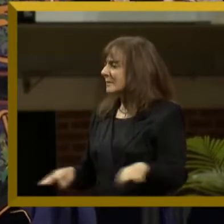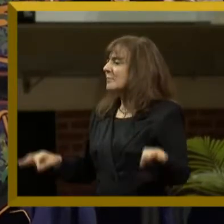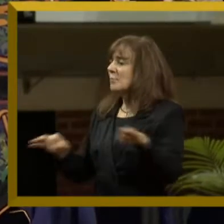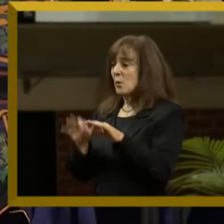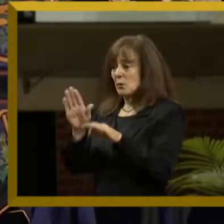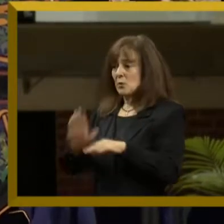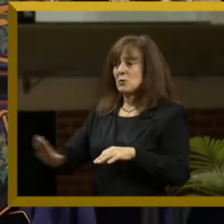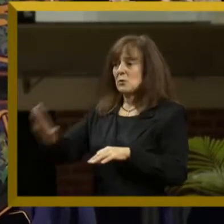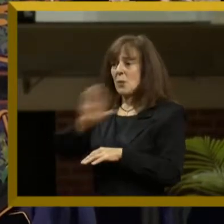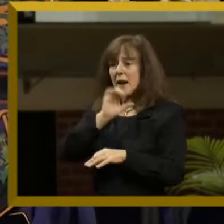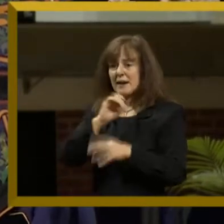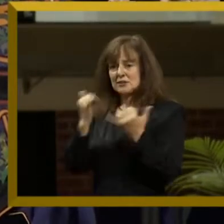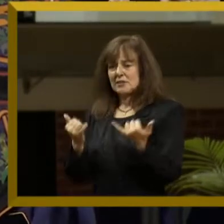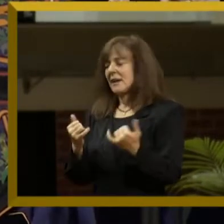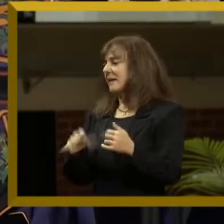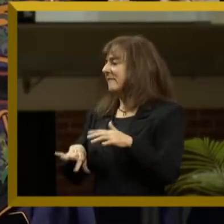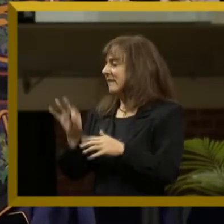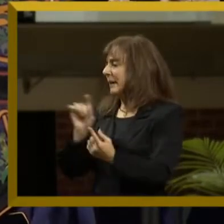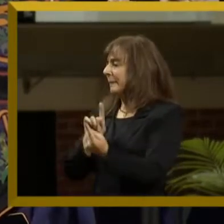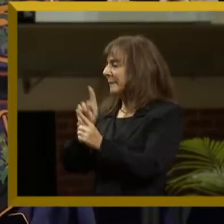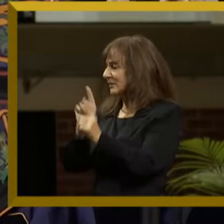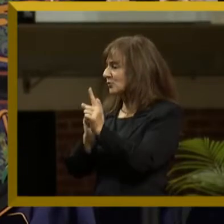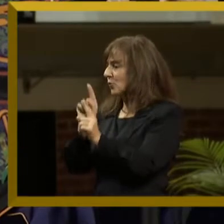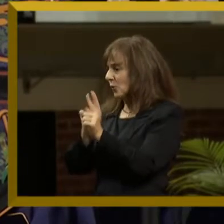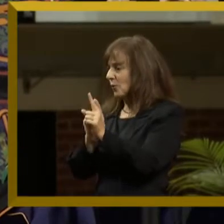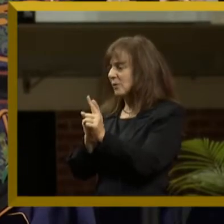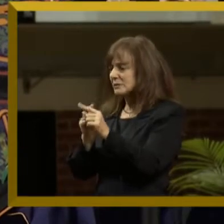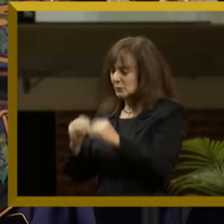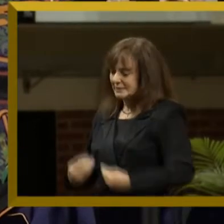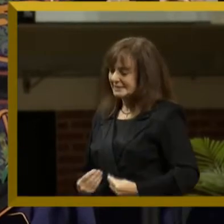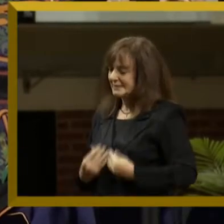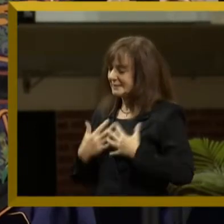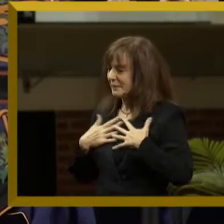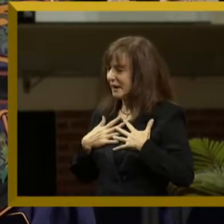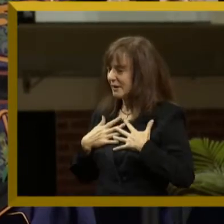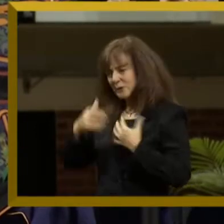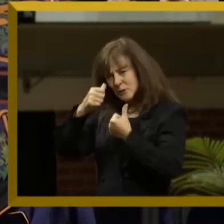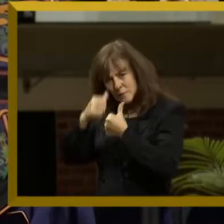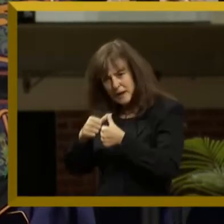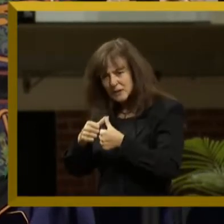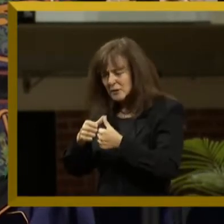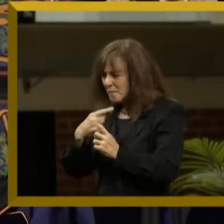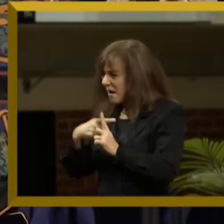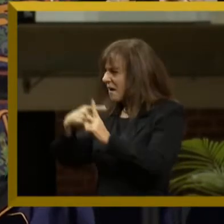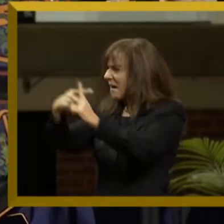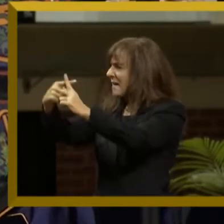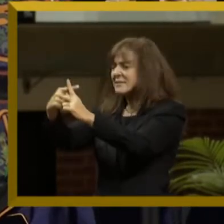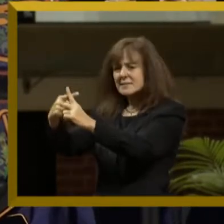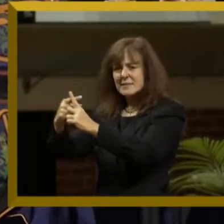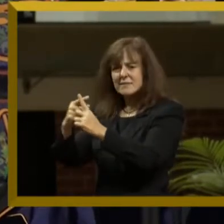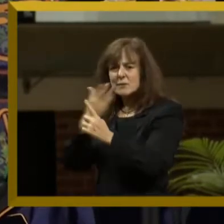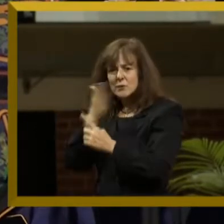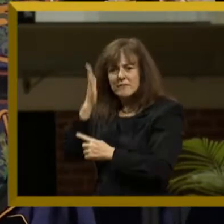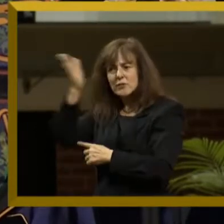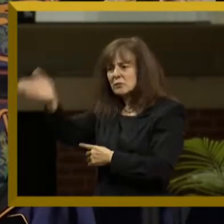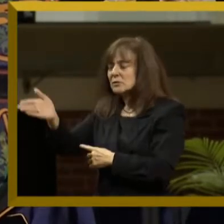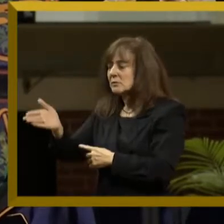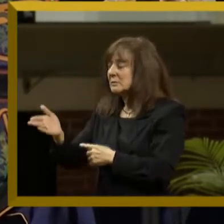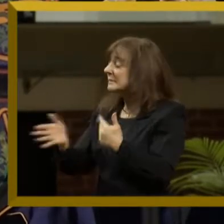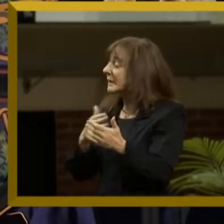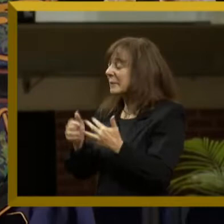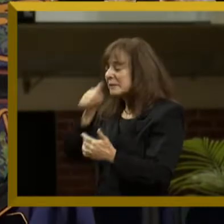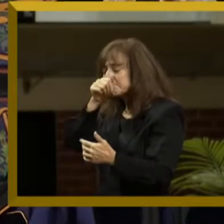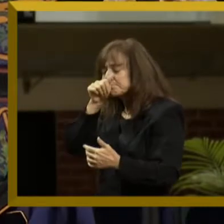age to find a mentor who can inspire you, someone who can help remind you that there is a hope of a bright future, even in hard